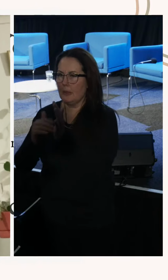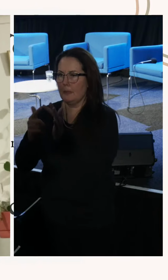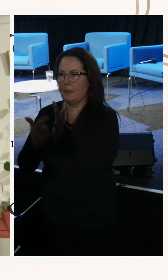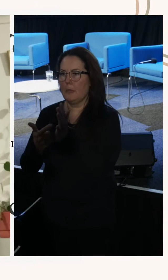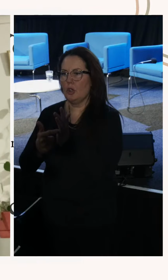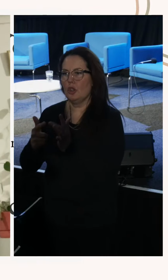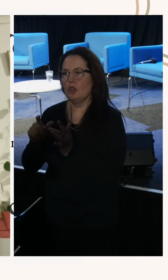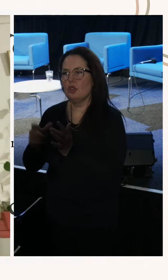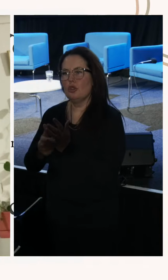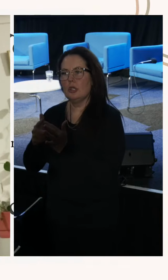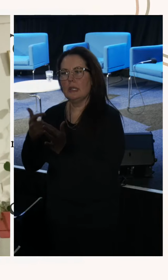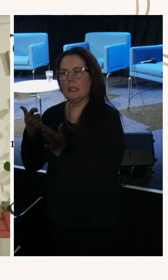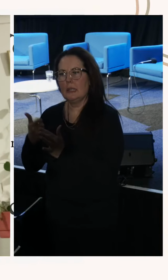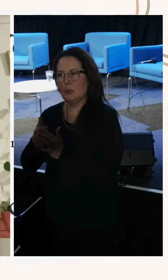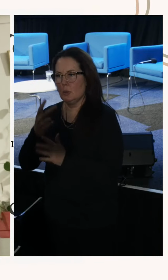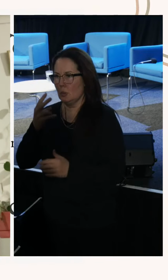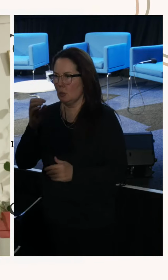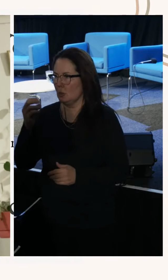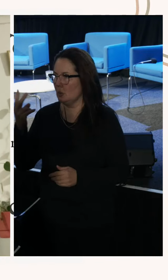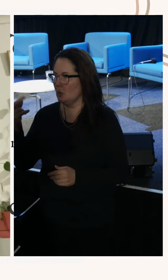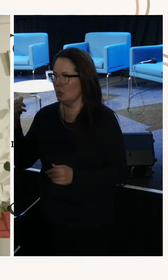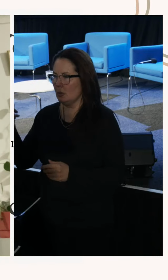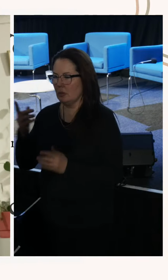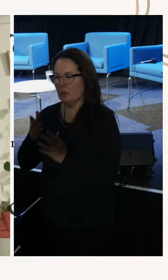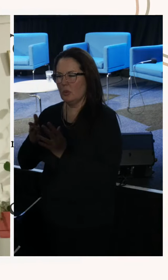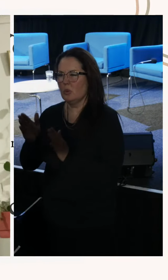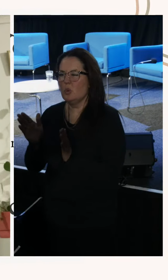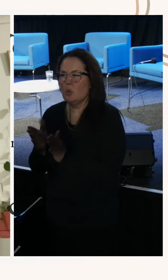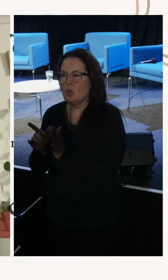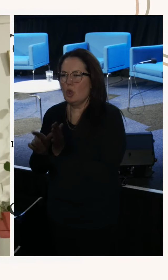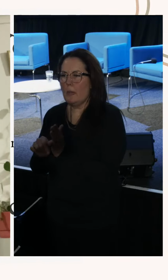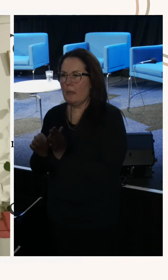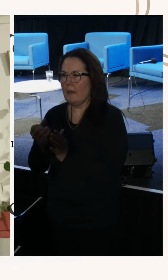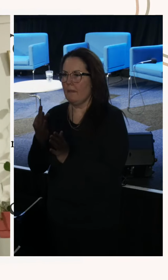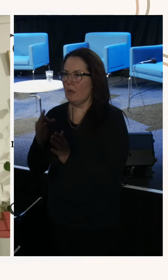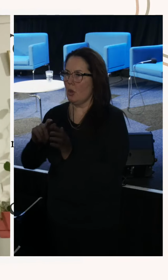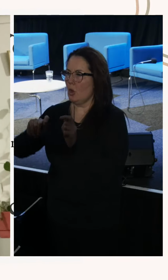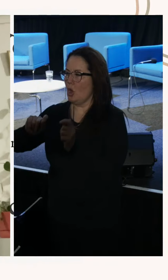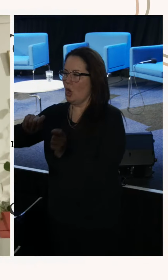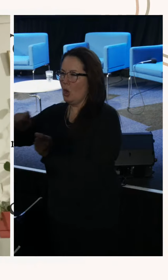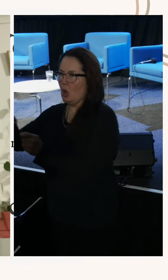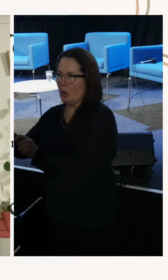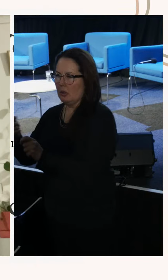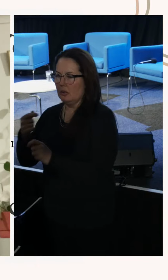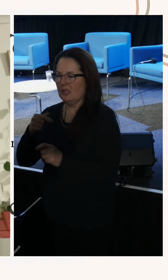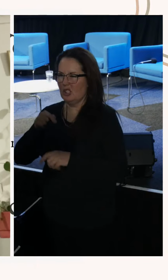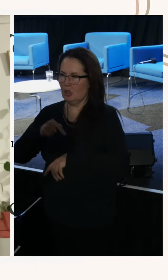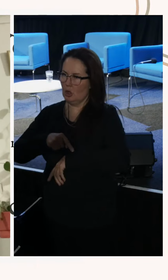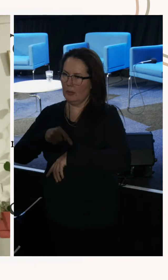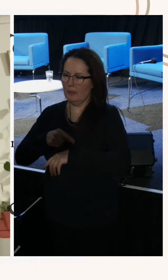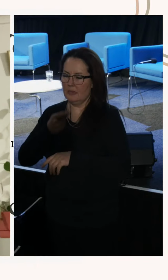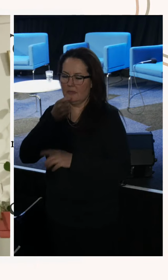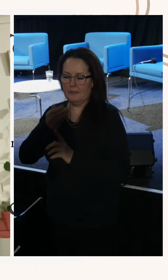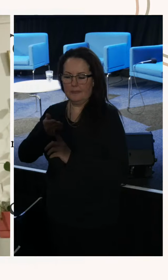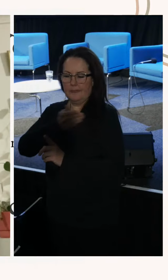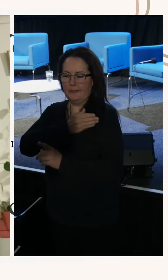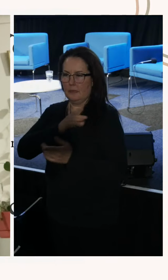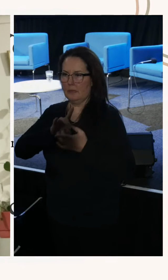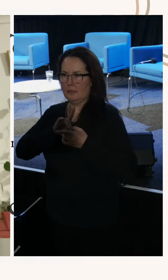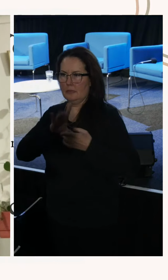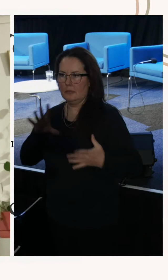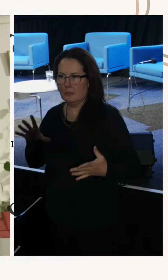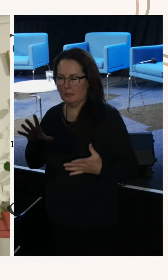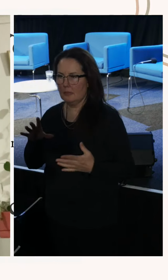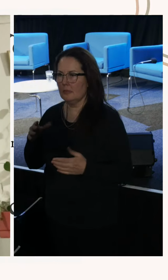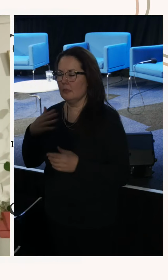my boyfriend and I had broken up, with a friend who has 3 kids, 2 cats and a husband. And she told me how she constantly had someone